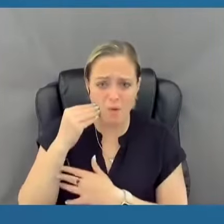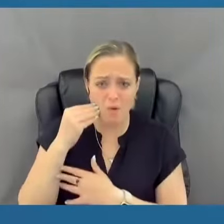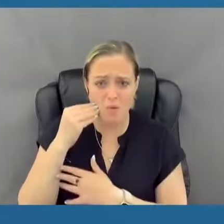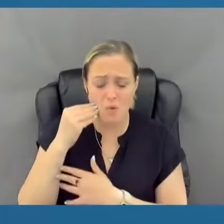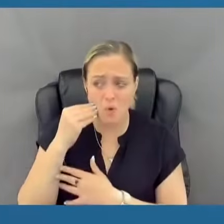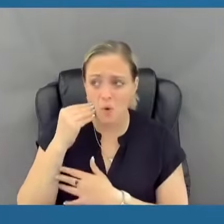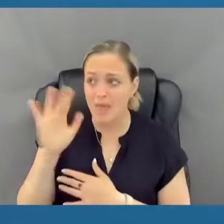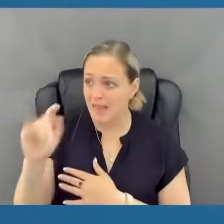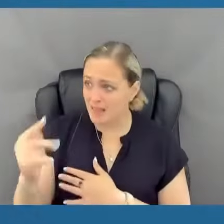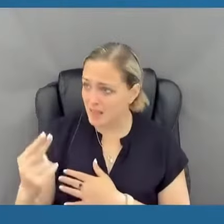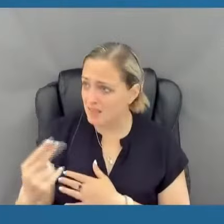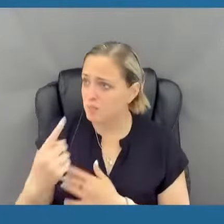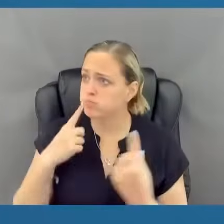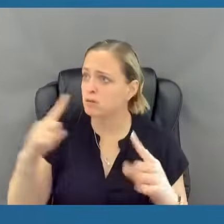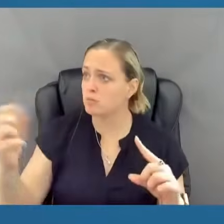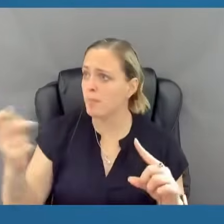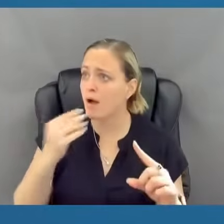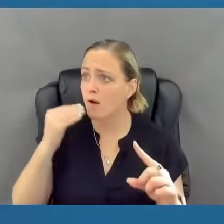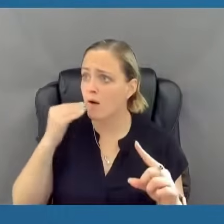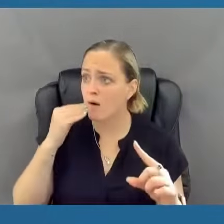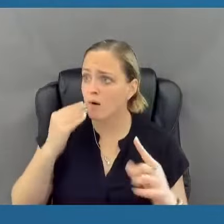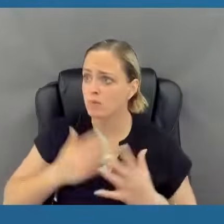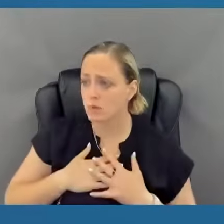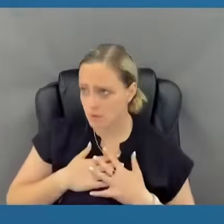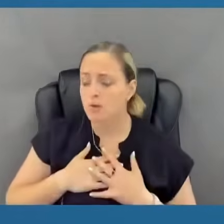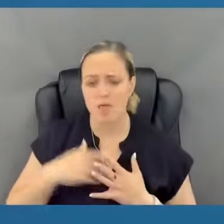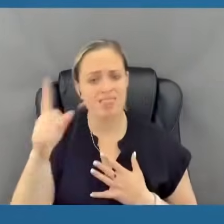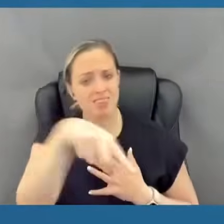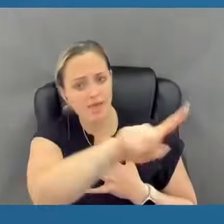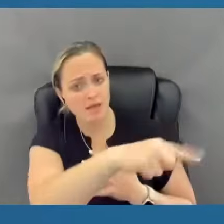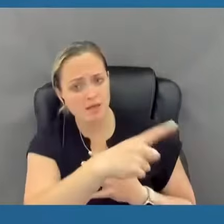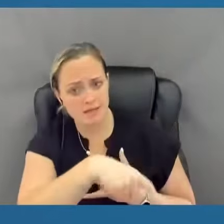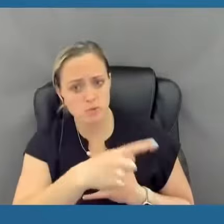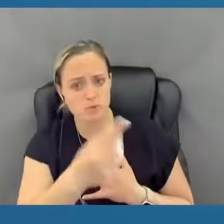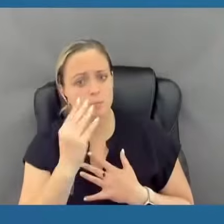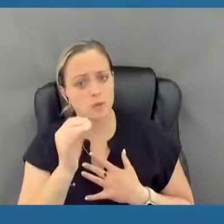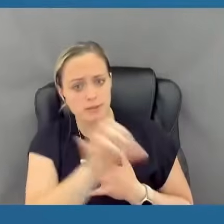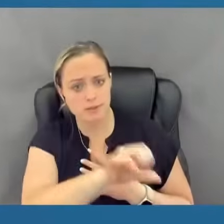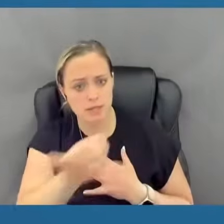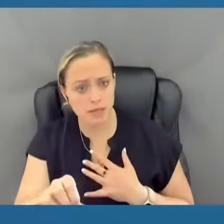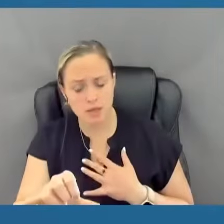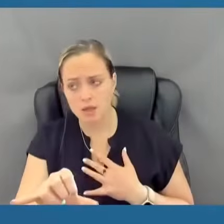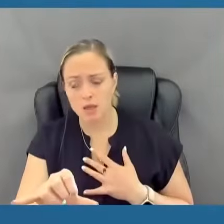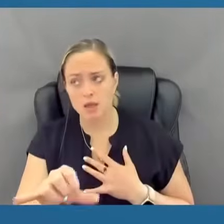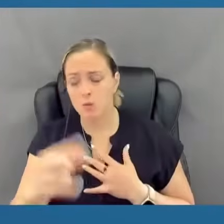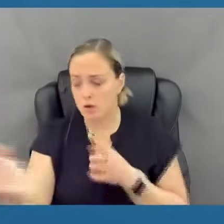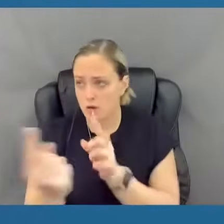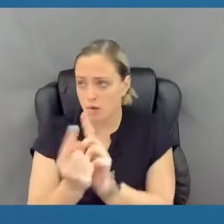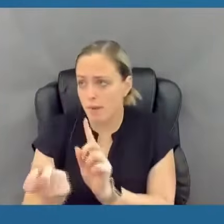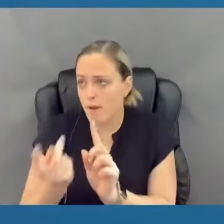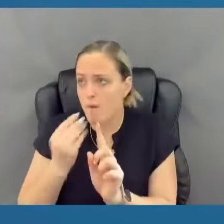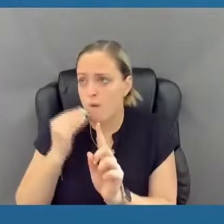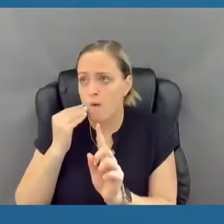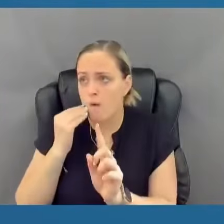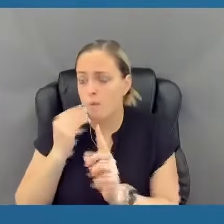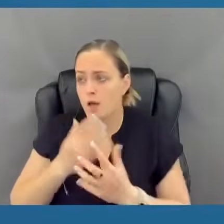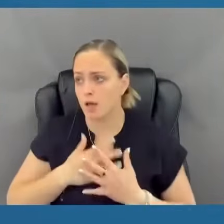like Dan Alexander came home. It was one of the moments that I'll never ever